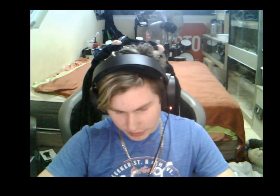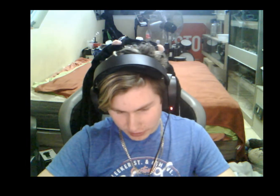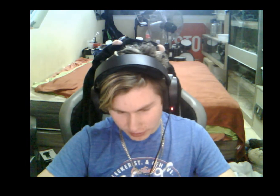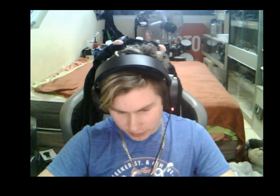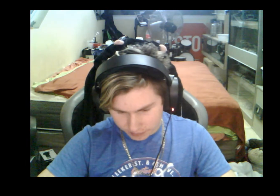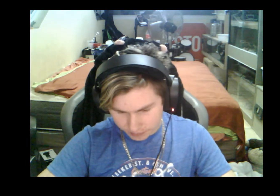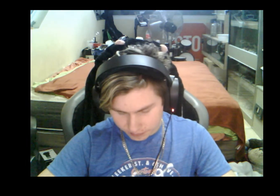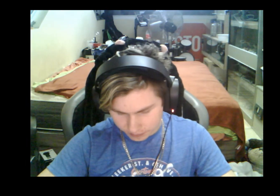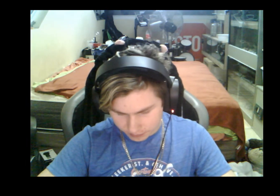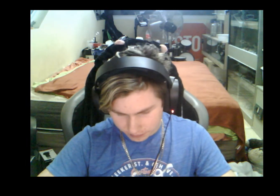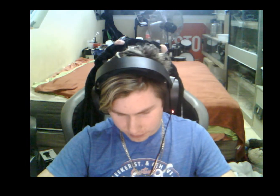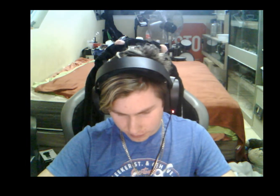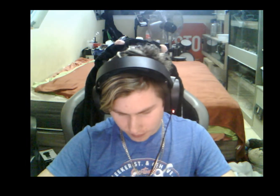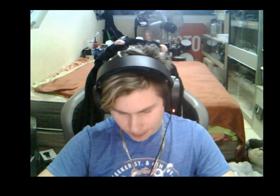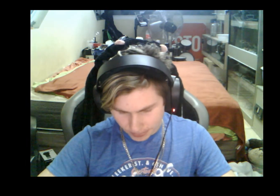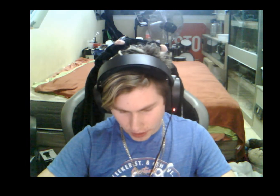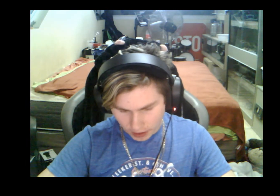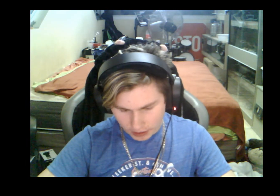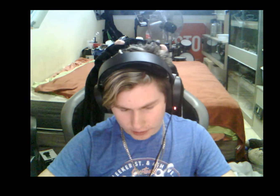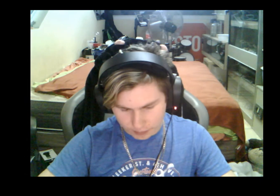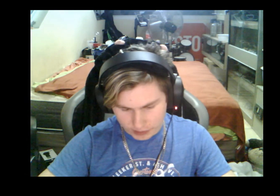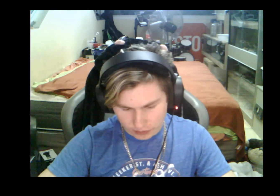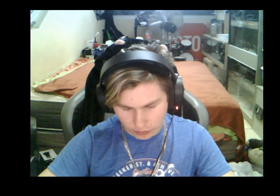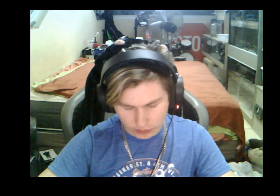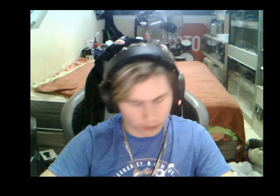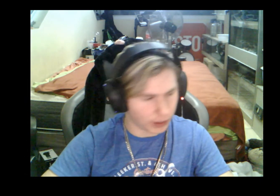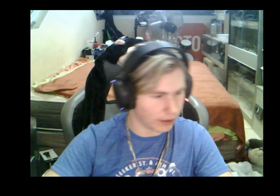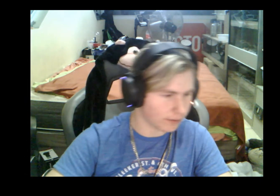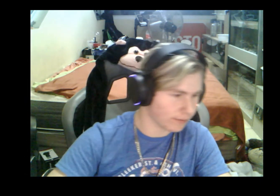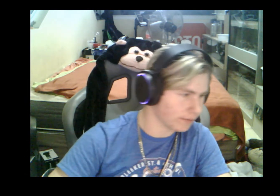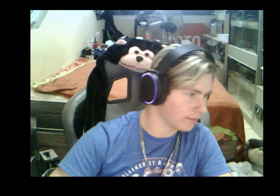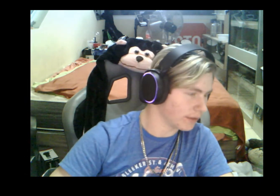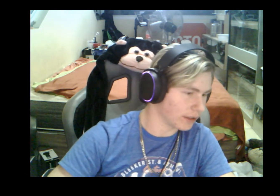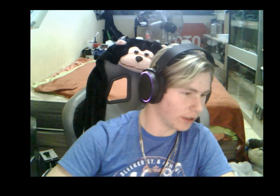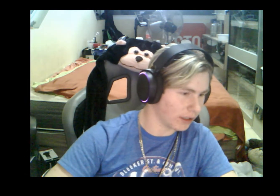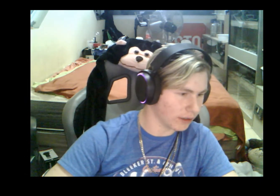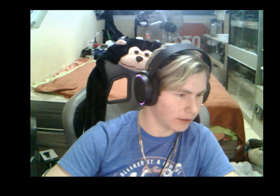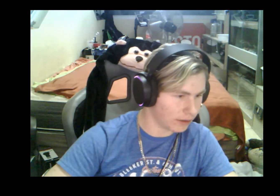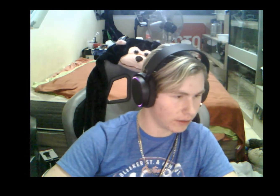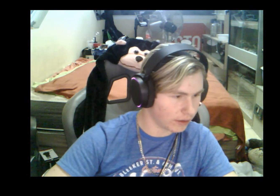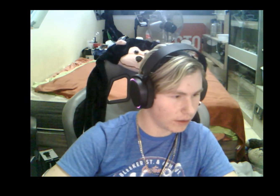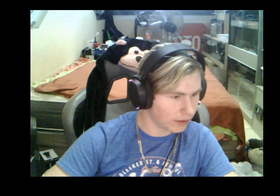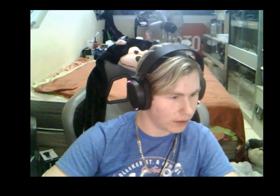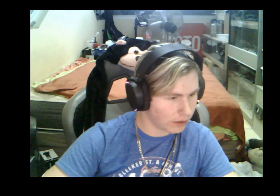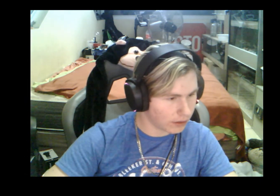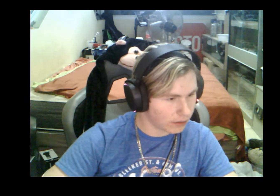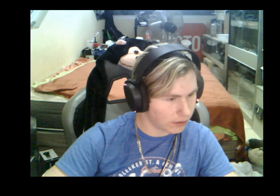you anything, and it means the world to me. So